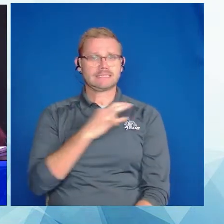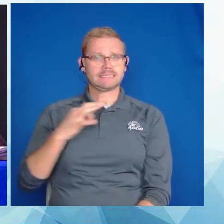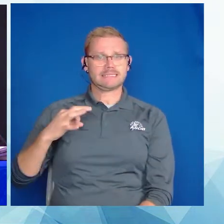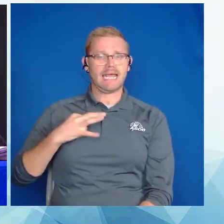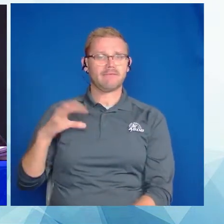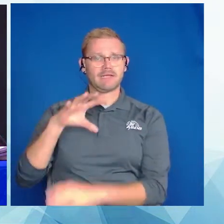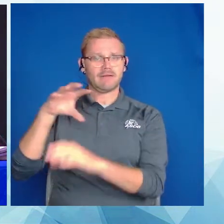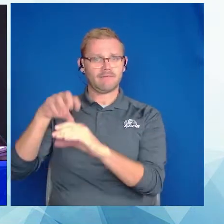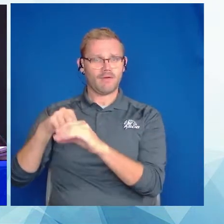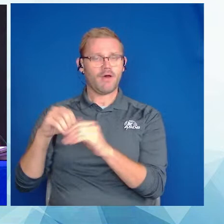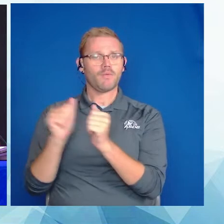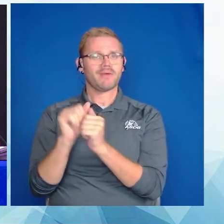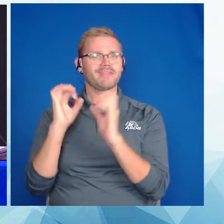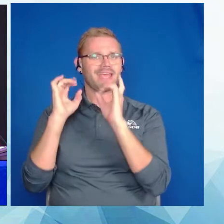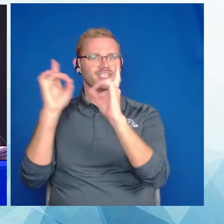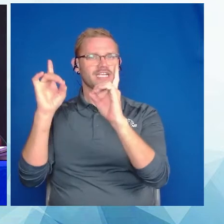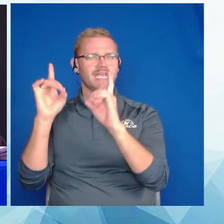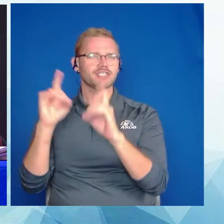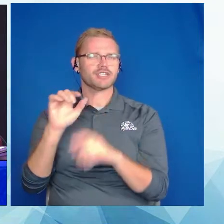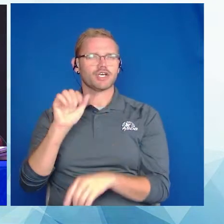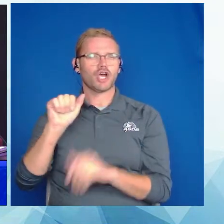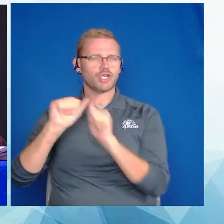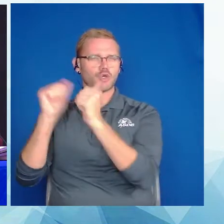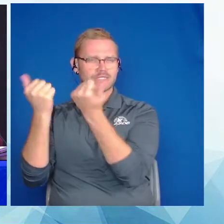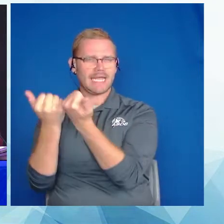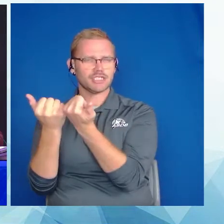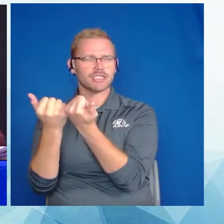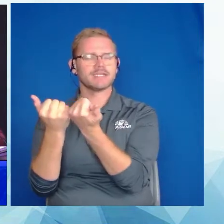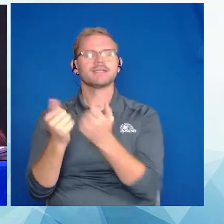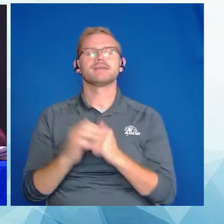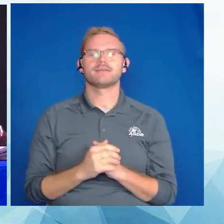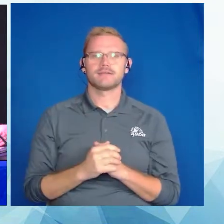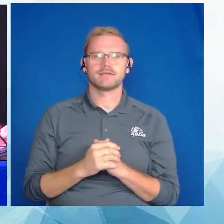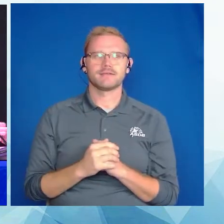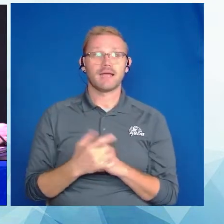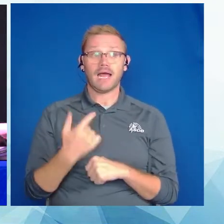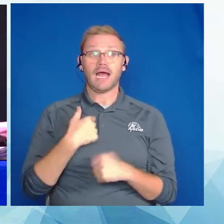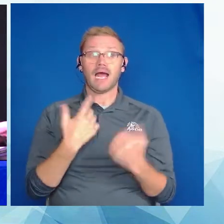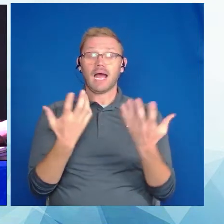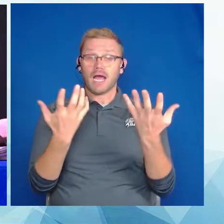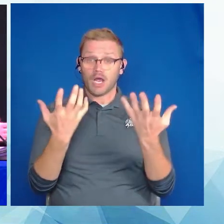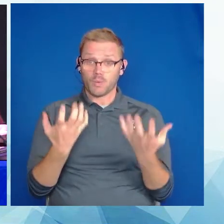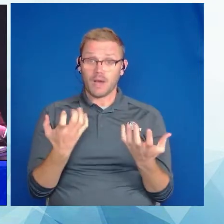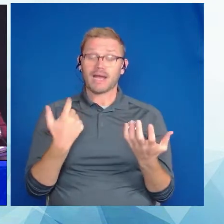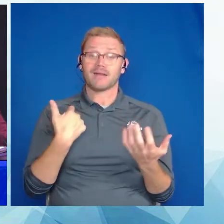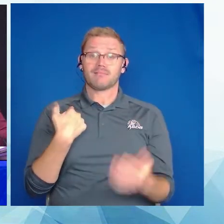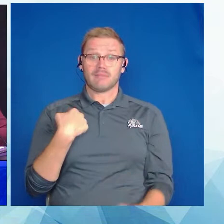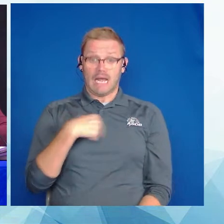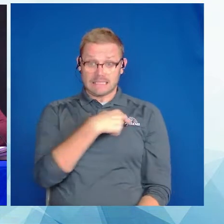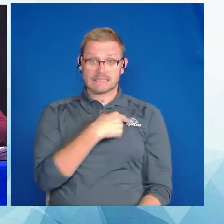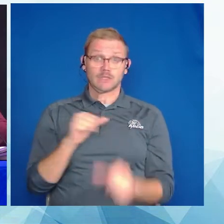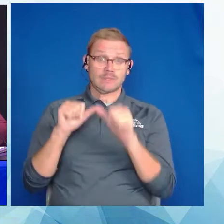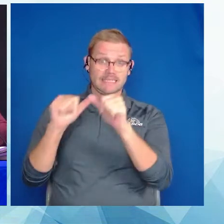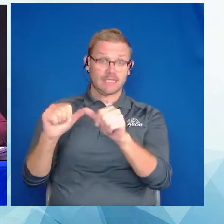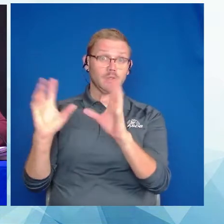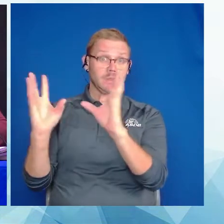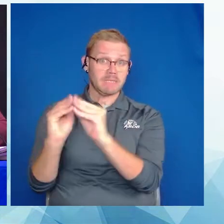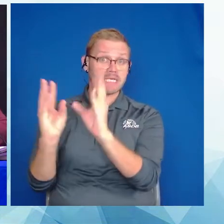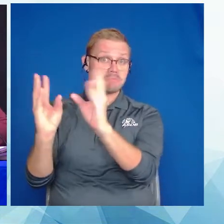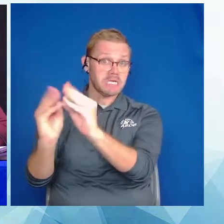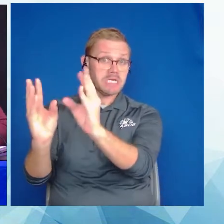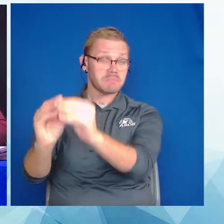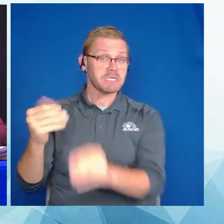of the Education Association, and I would like us to continue those meetings